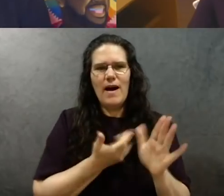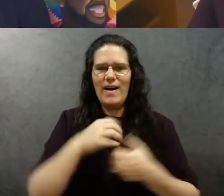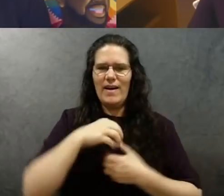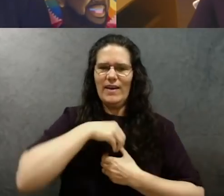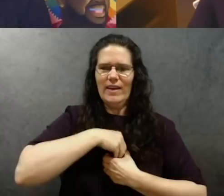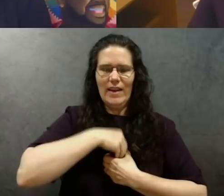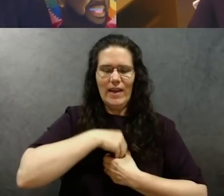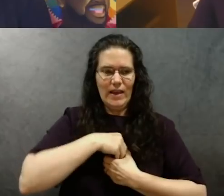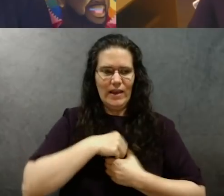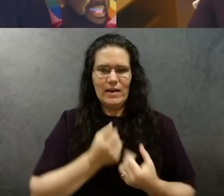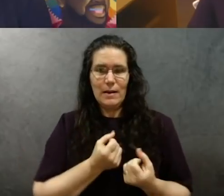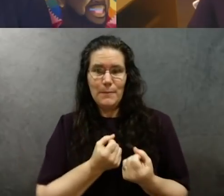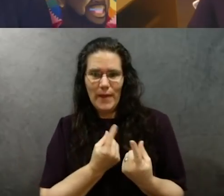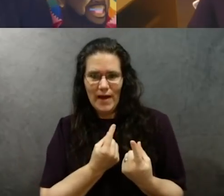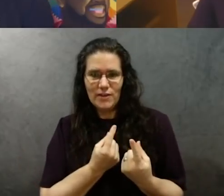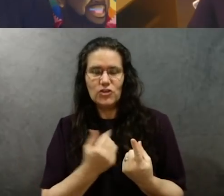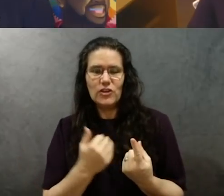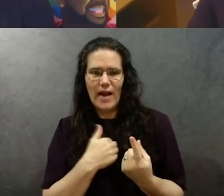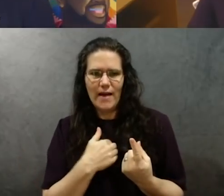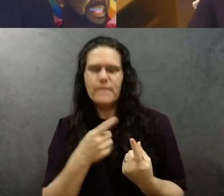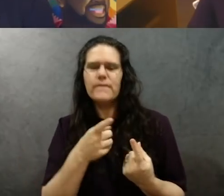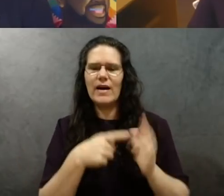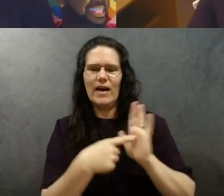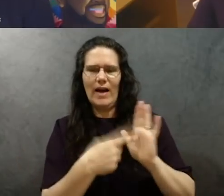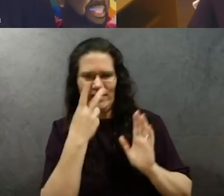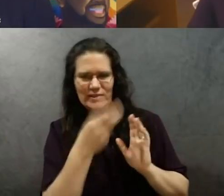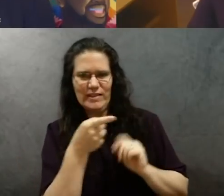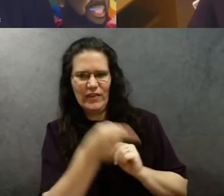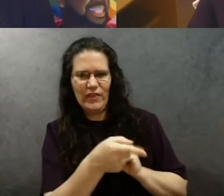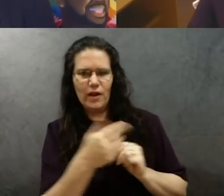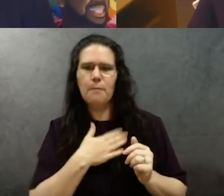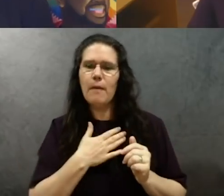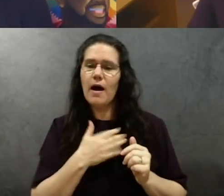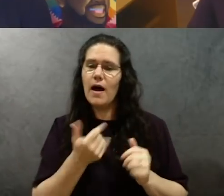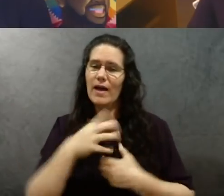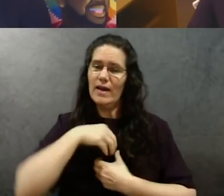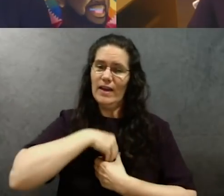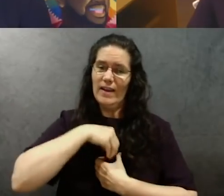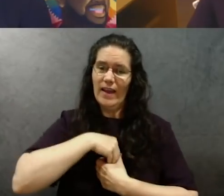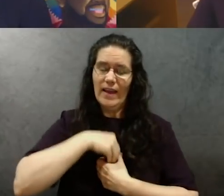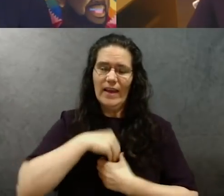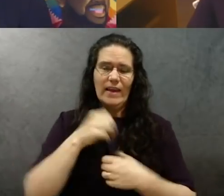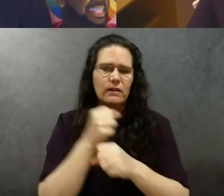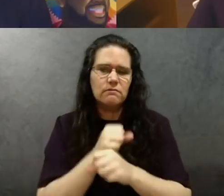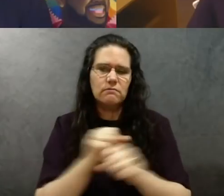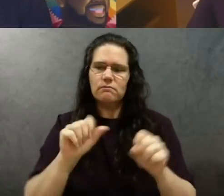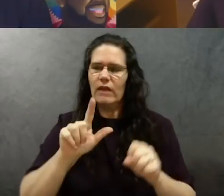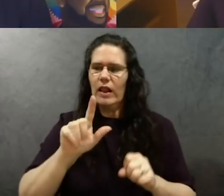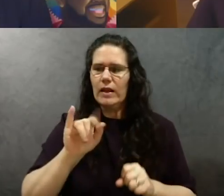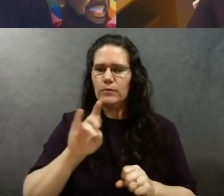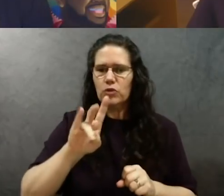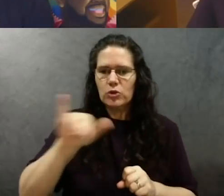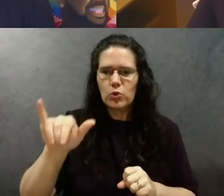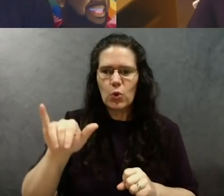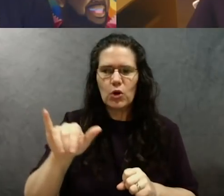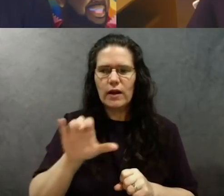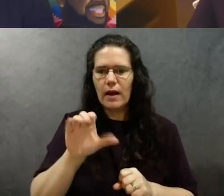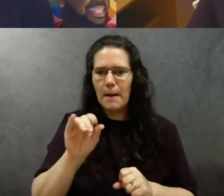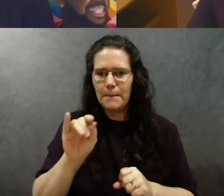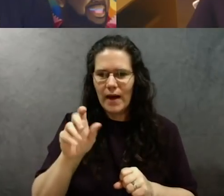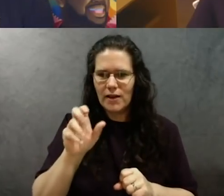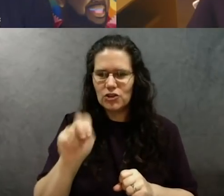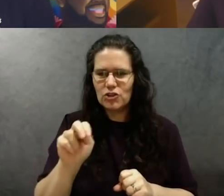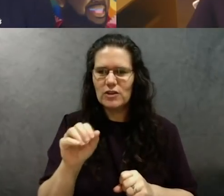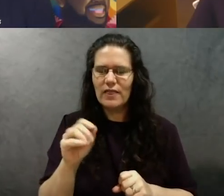compassion, you know, particularly my own innate liberatory compassion, freeing compassion. I rely on that